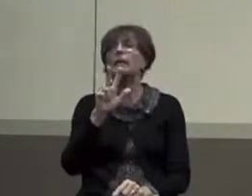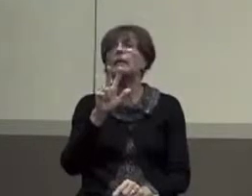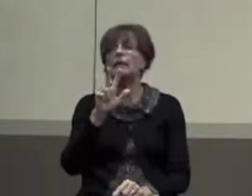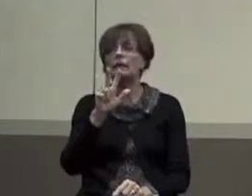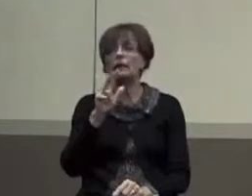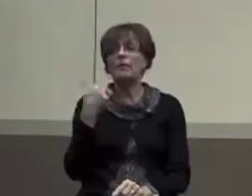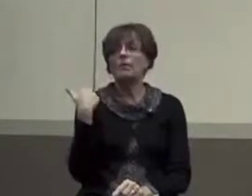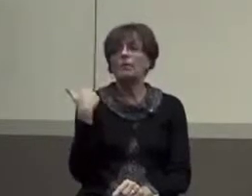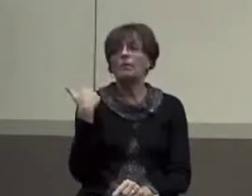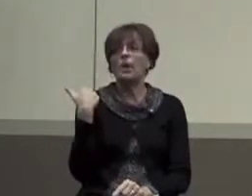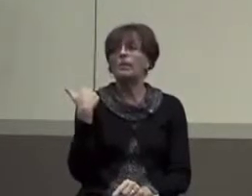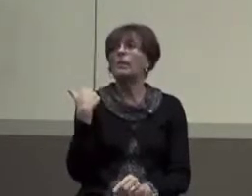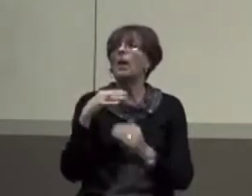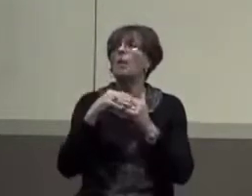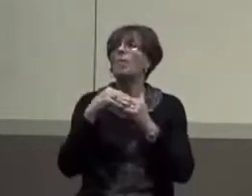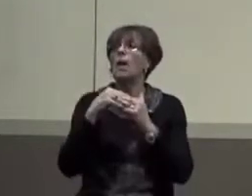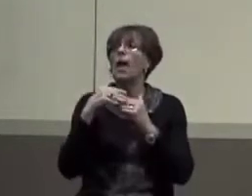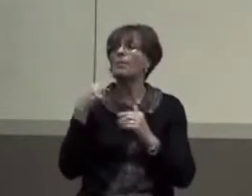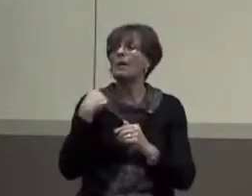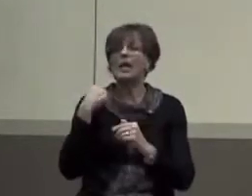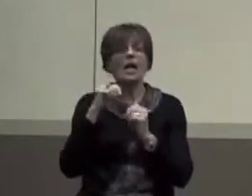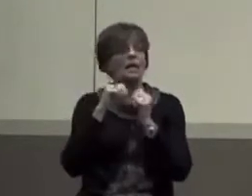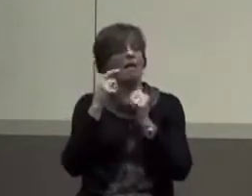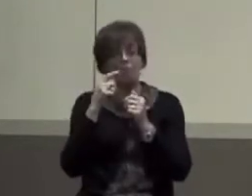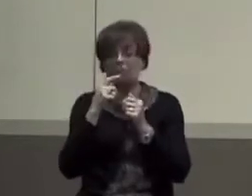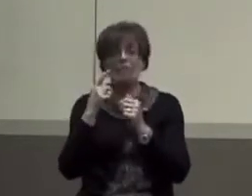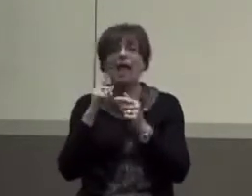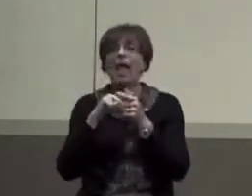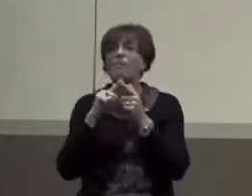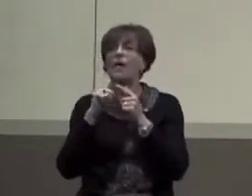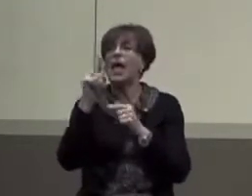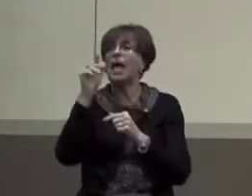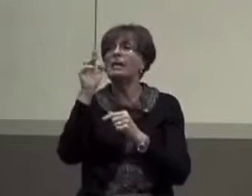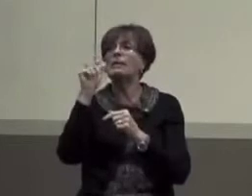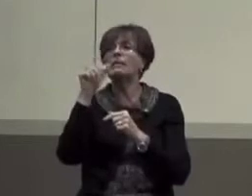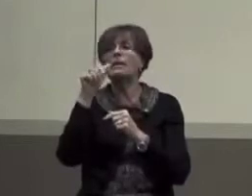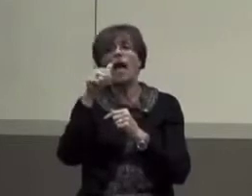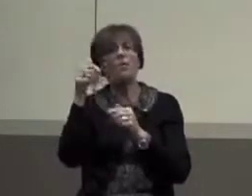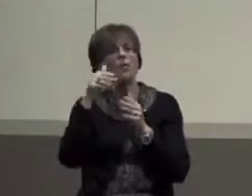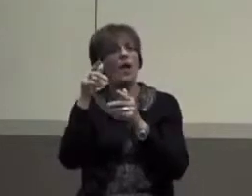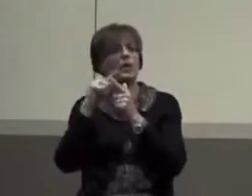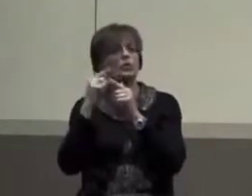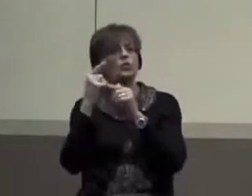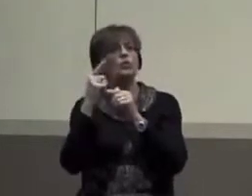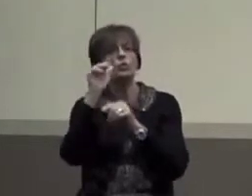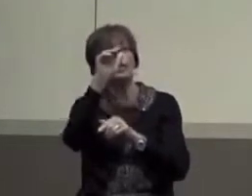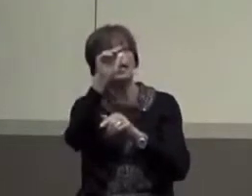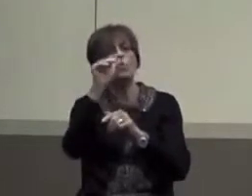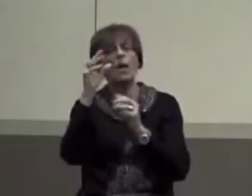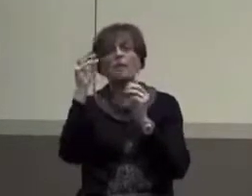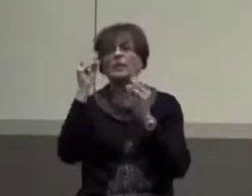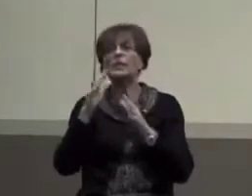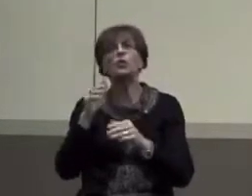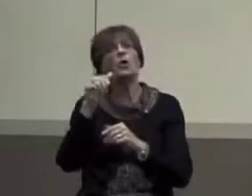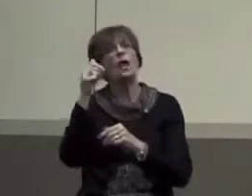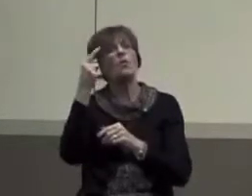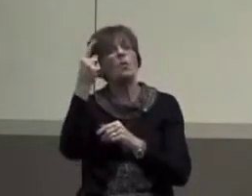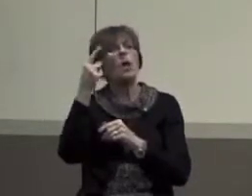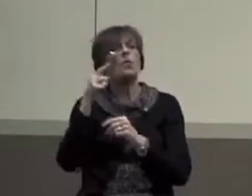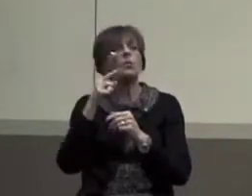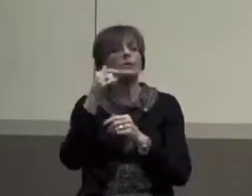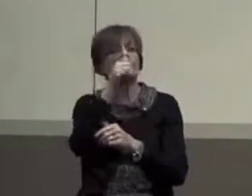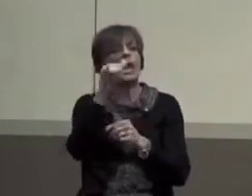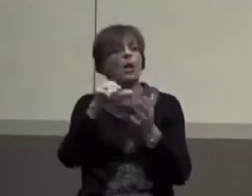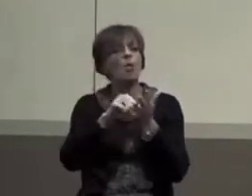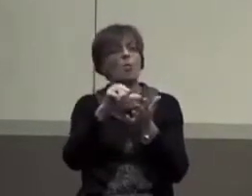get help before you can come interrupt the teacher. And then another one of those 1, 2, 3 strategies was the yellow pages. So at the beginning of the year,